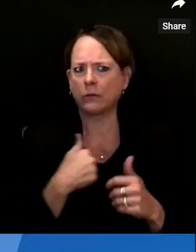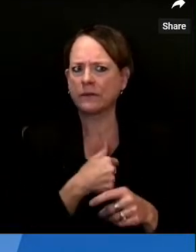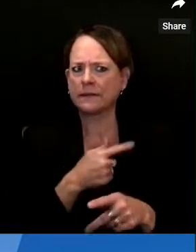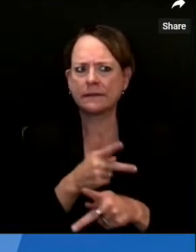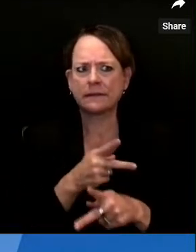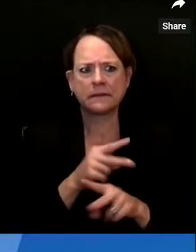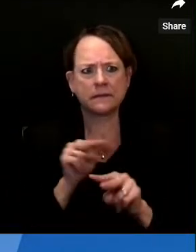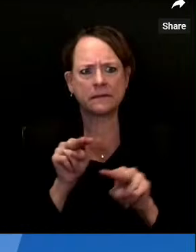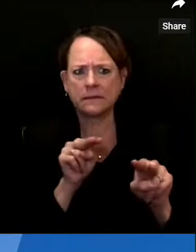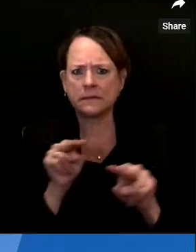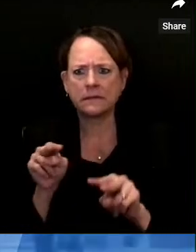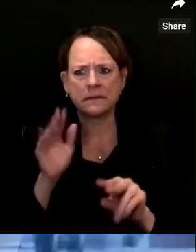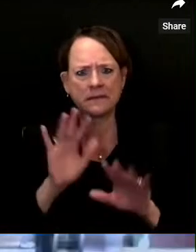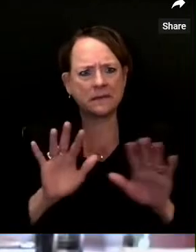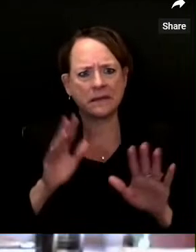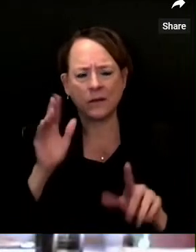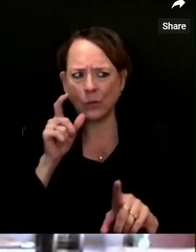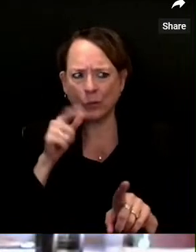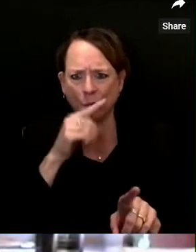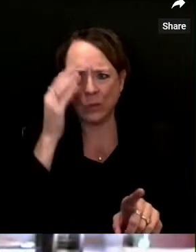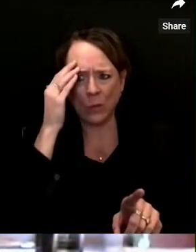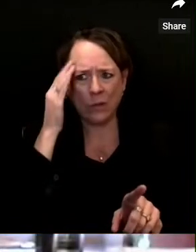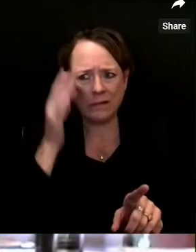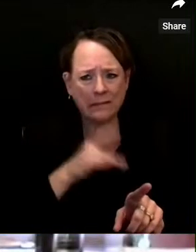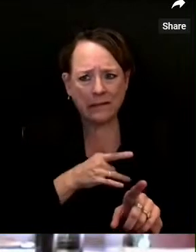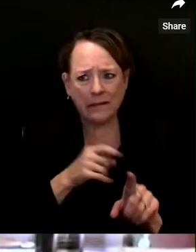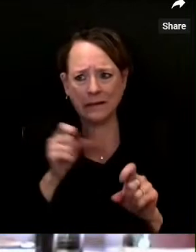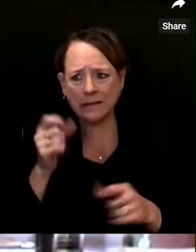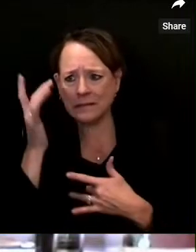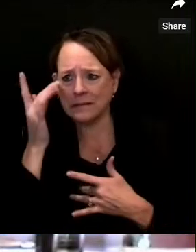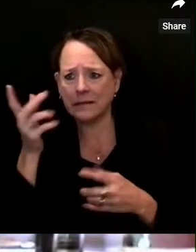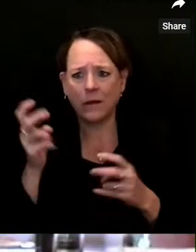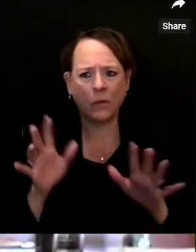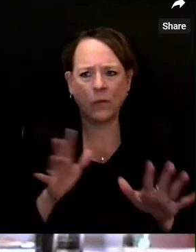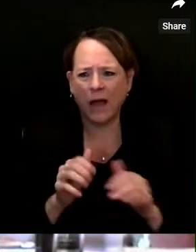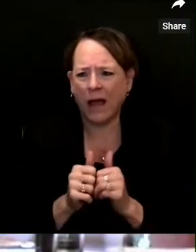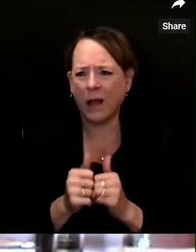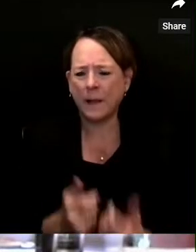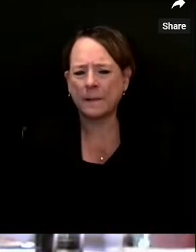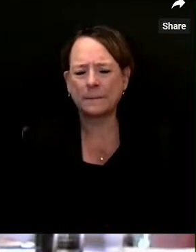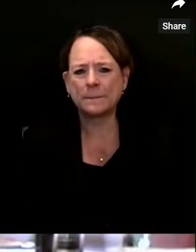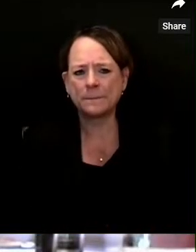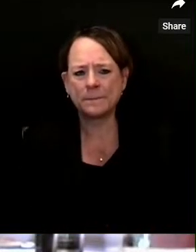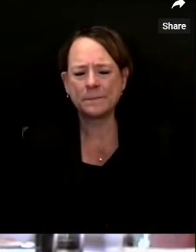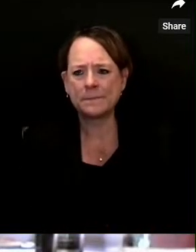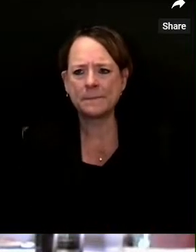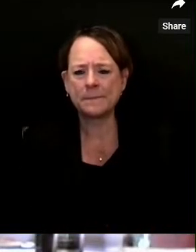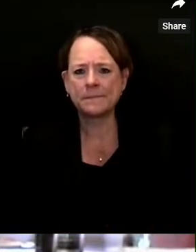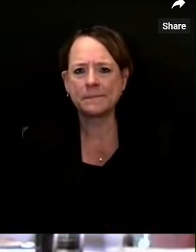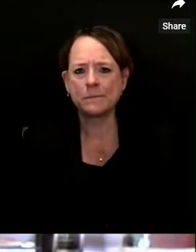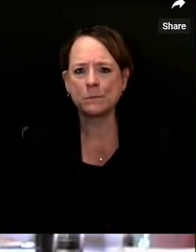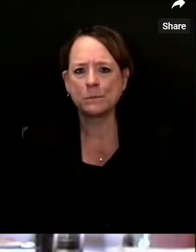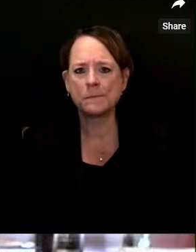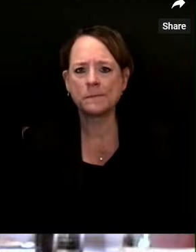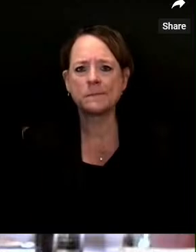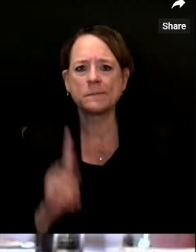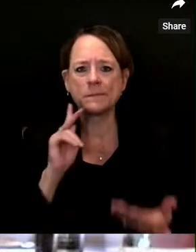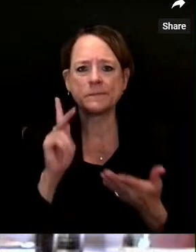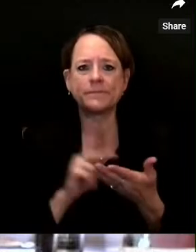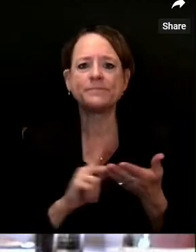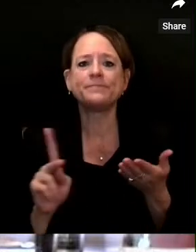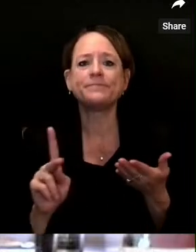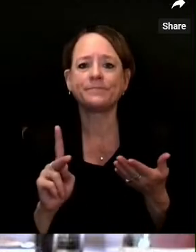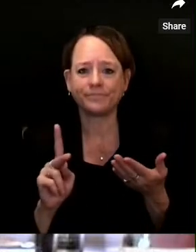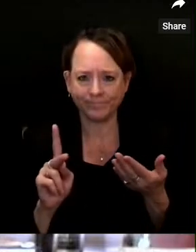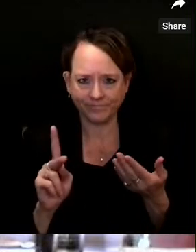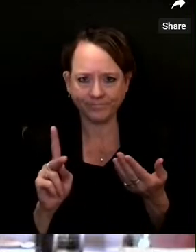Yep, so the good news is that the Ryder Cup sponsors have put quite a number of good COVID protocols in